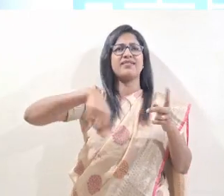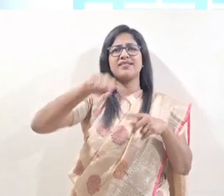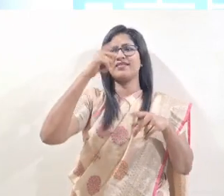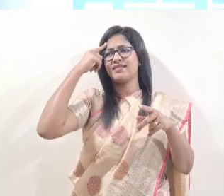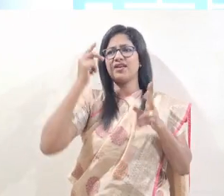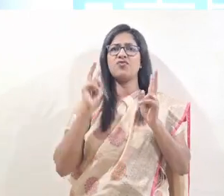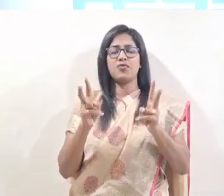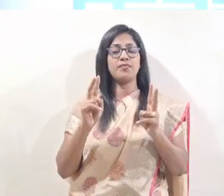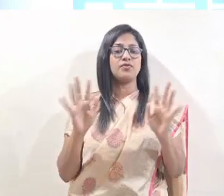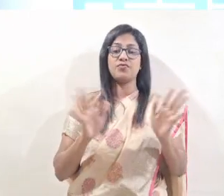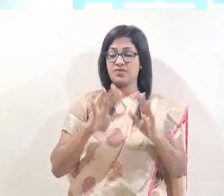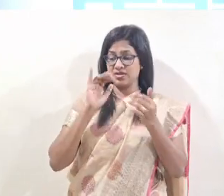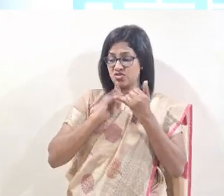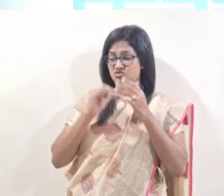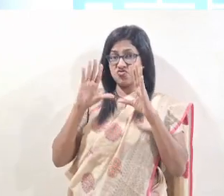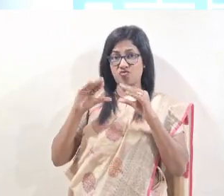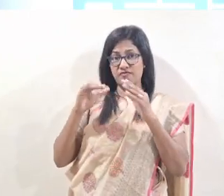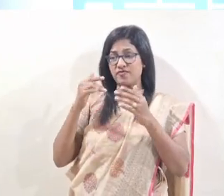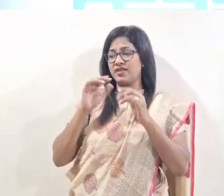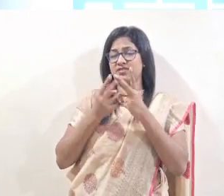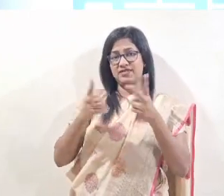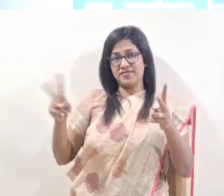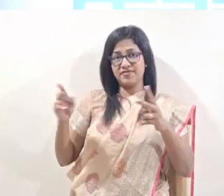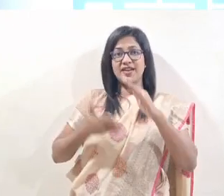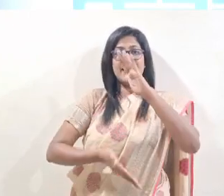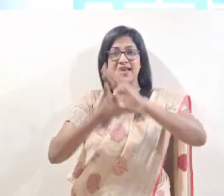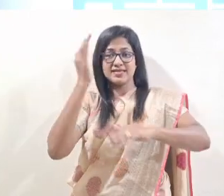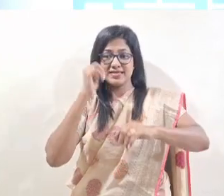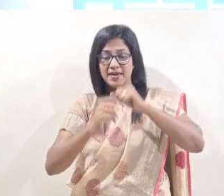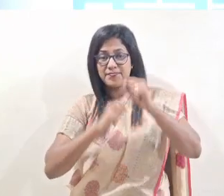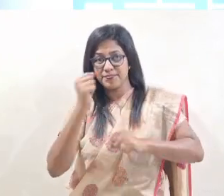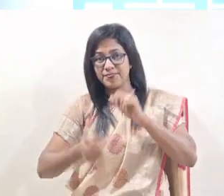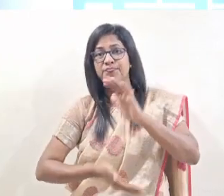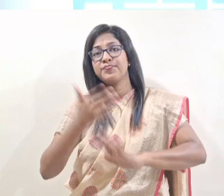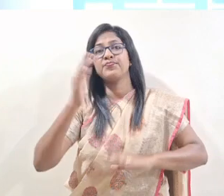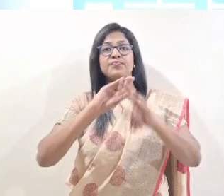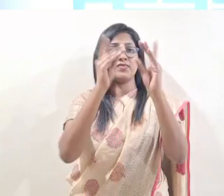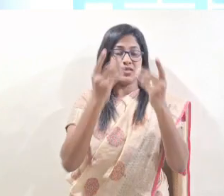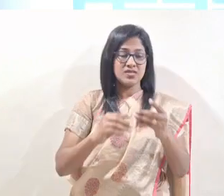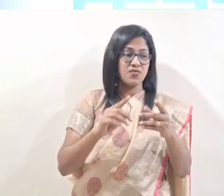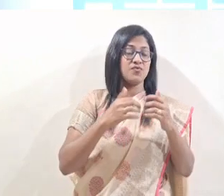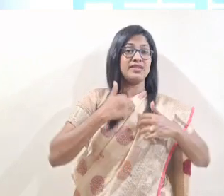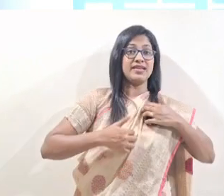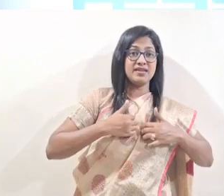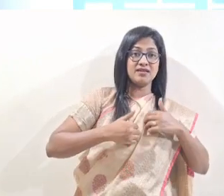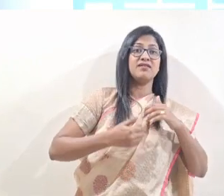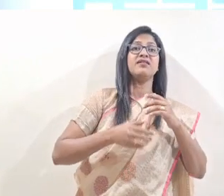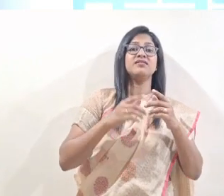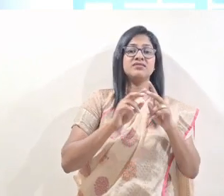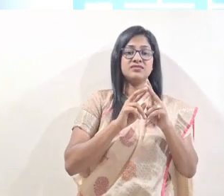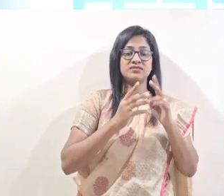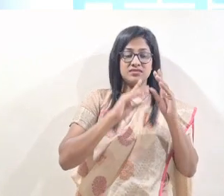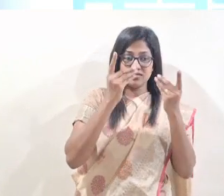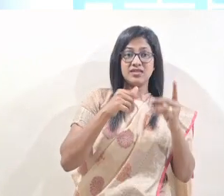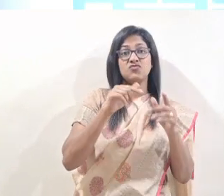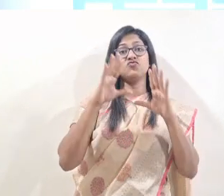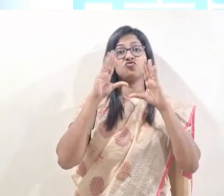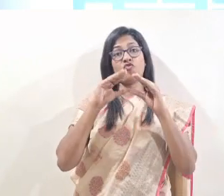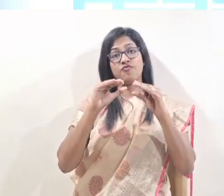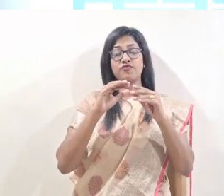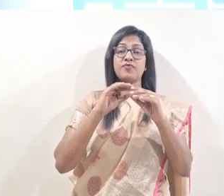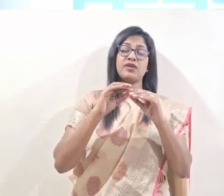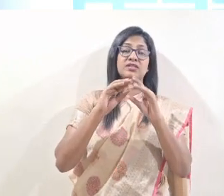normal. And many of these softwares that we use for escape design or egress design are very good software, but the